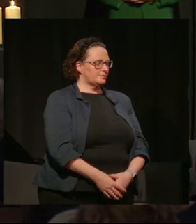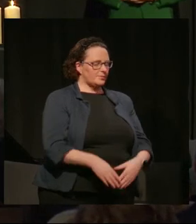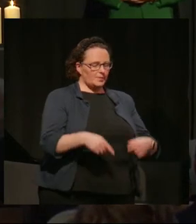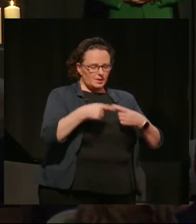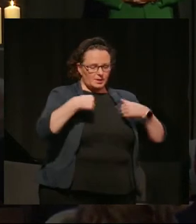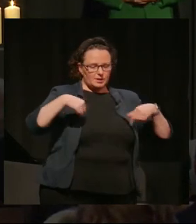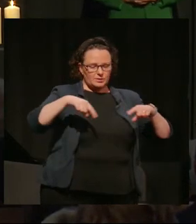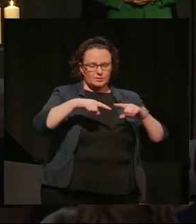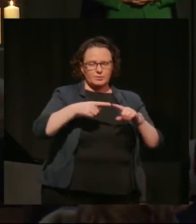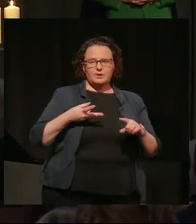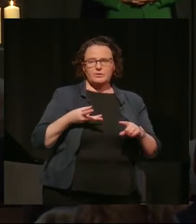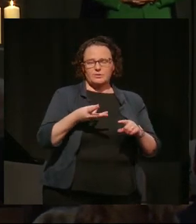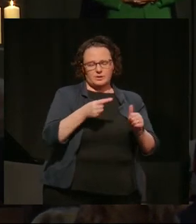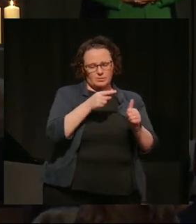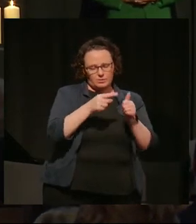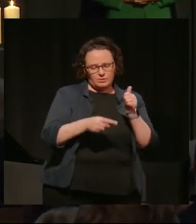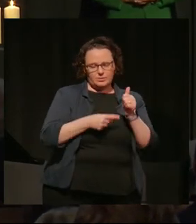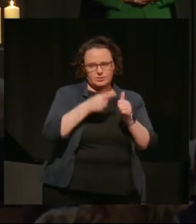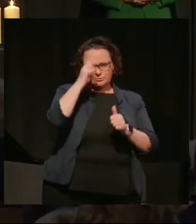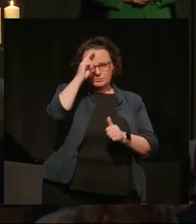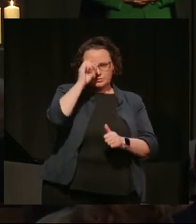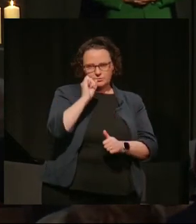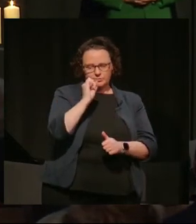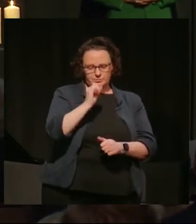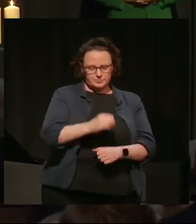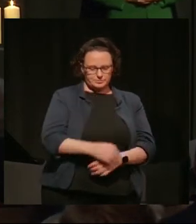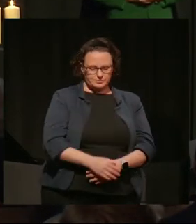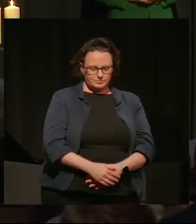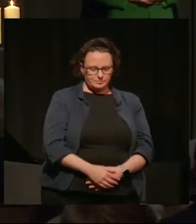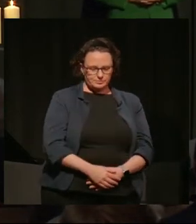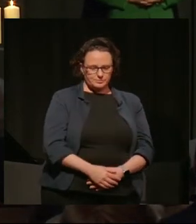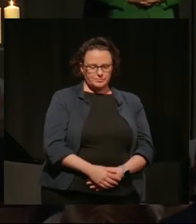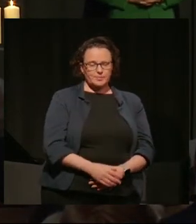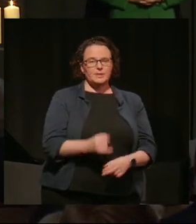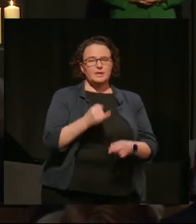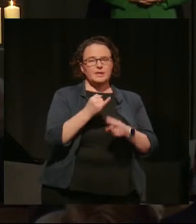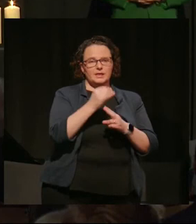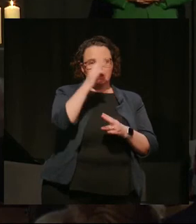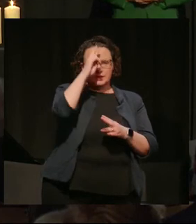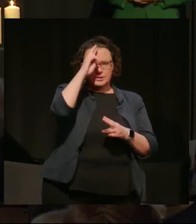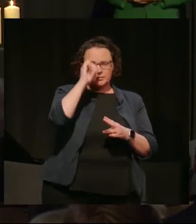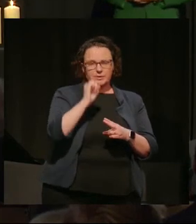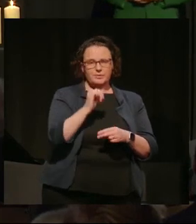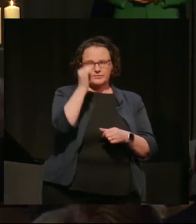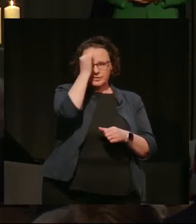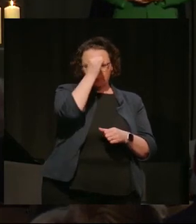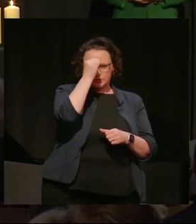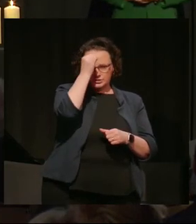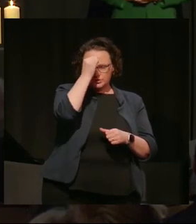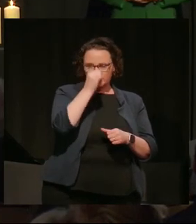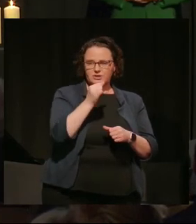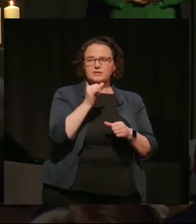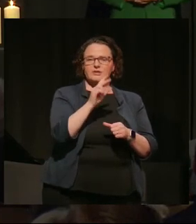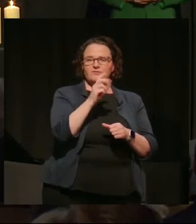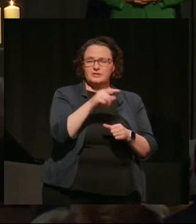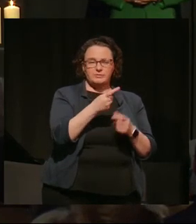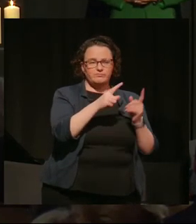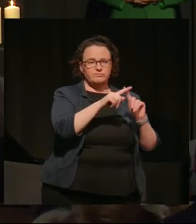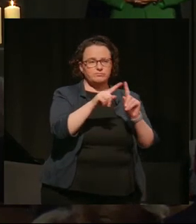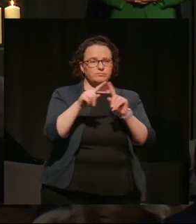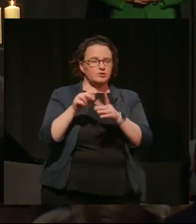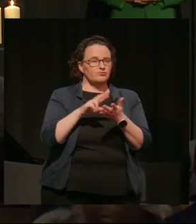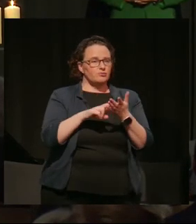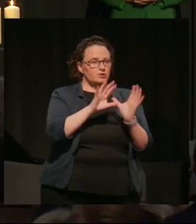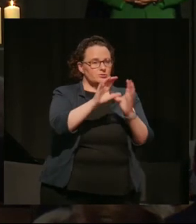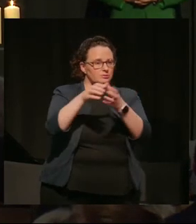We will always remember. In memory of the Christian victims of all denominations who